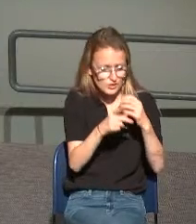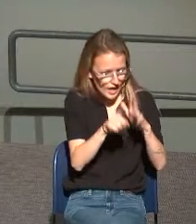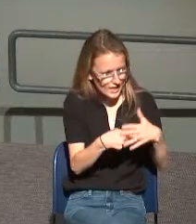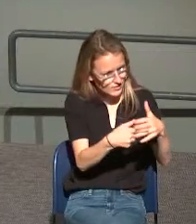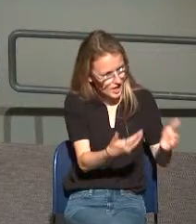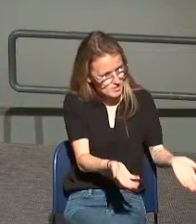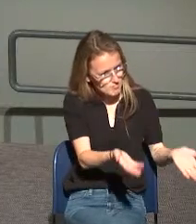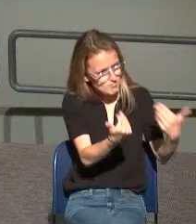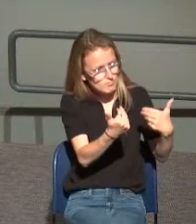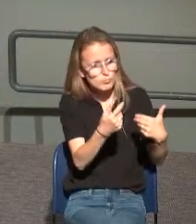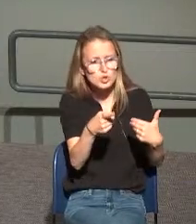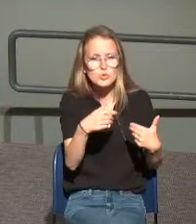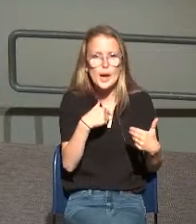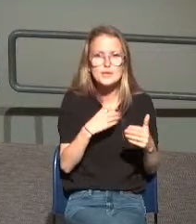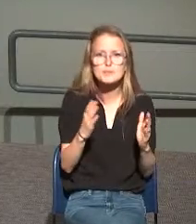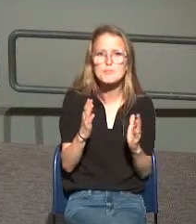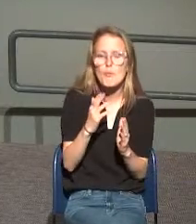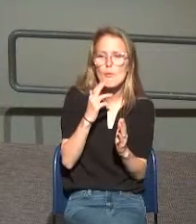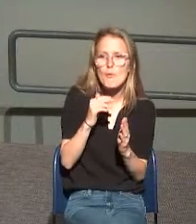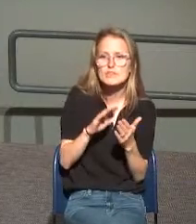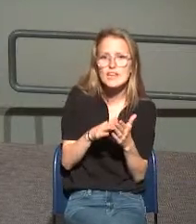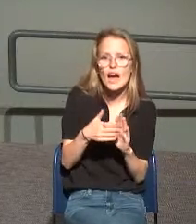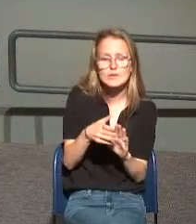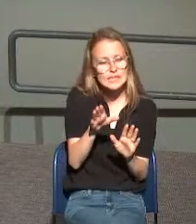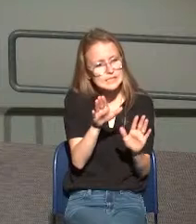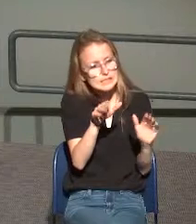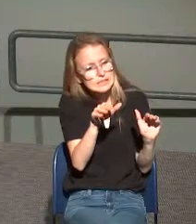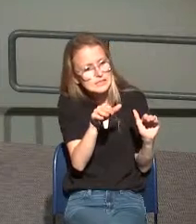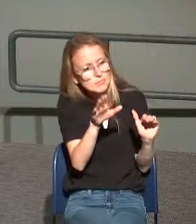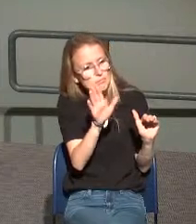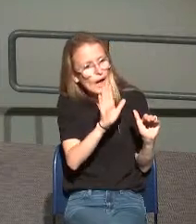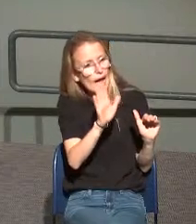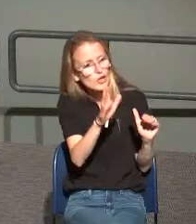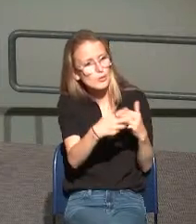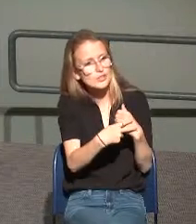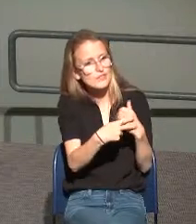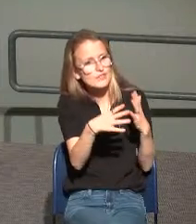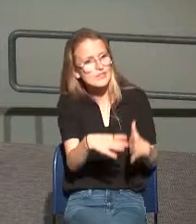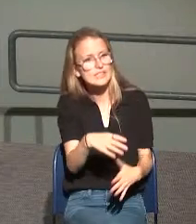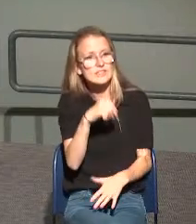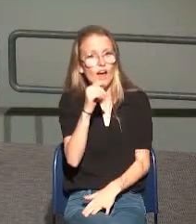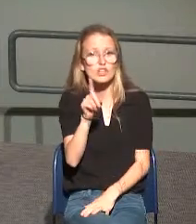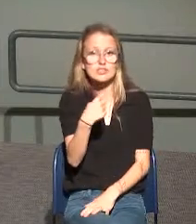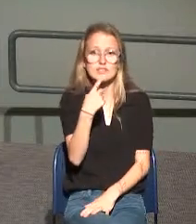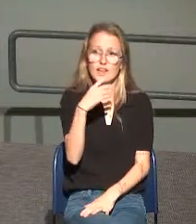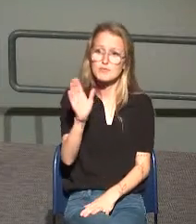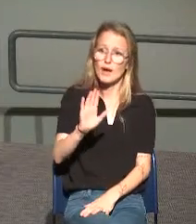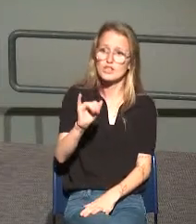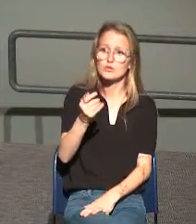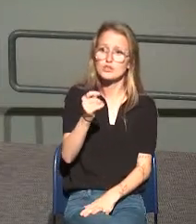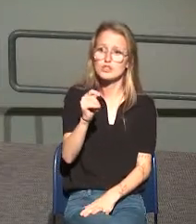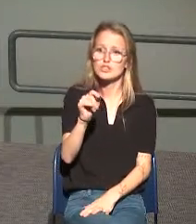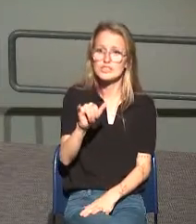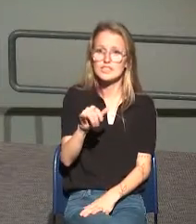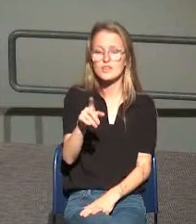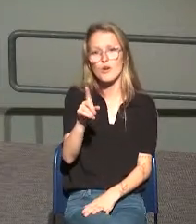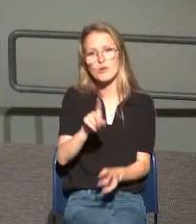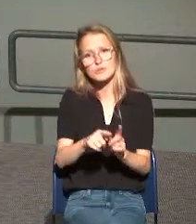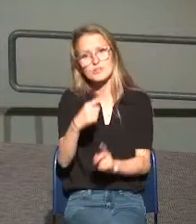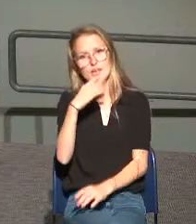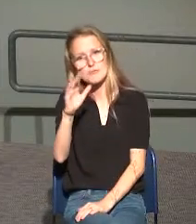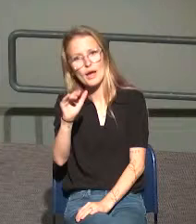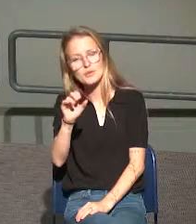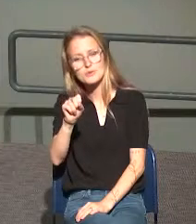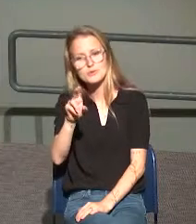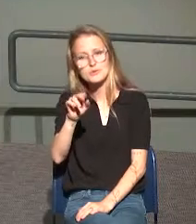you had your small town, they're saying goodbye to their reservists. They're not saying goodbye just to Jimmy. They're also saying goodbye to Susie, And